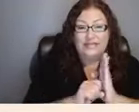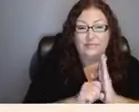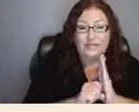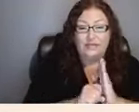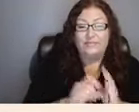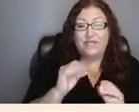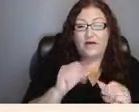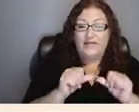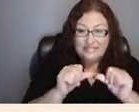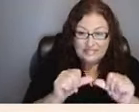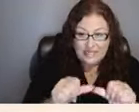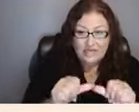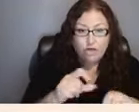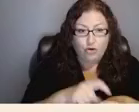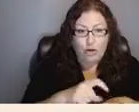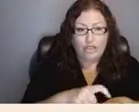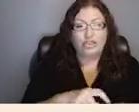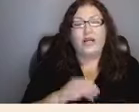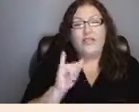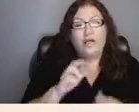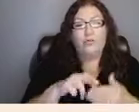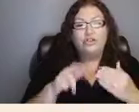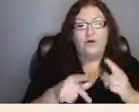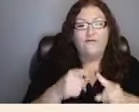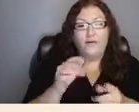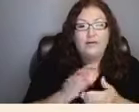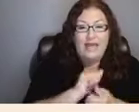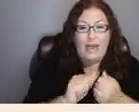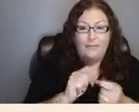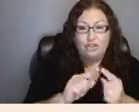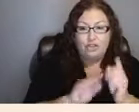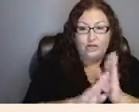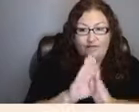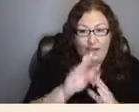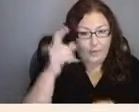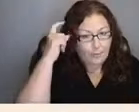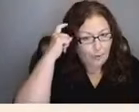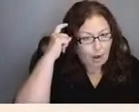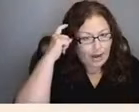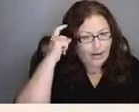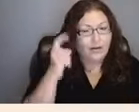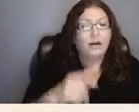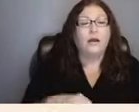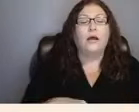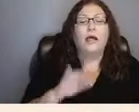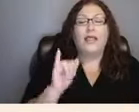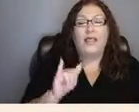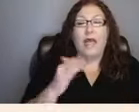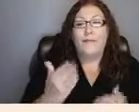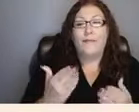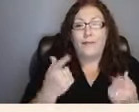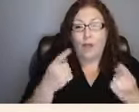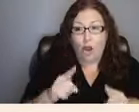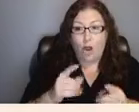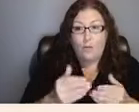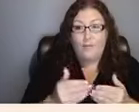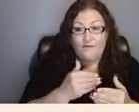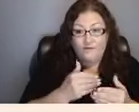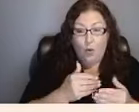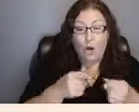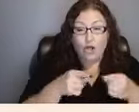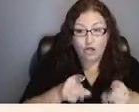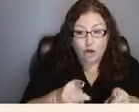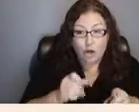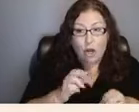duration, which results from damage to the developing brain that may occur before, during, or